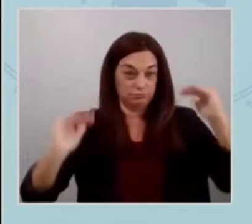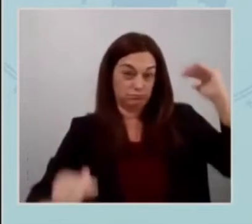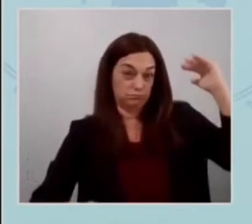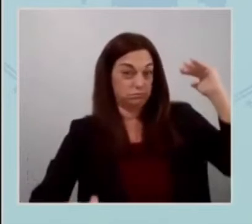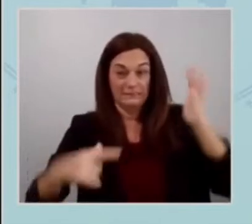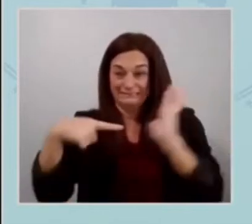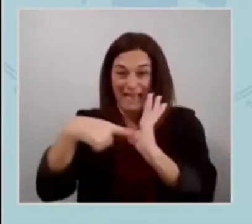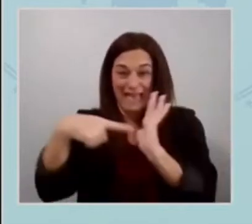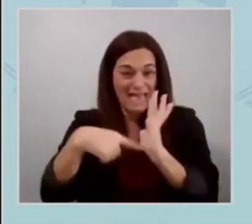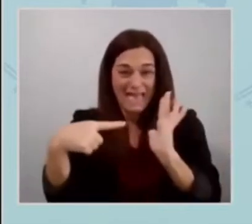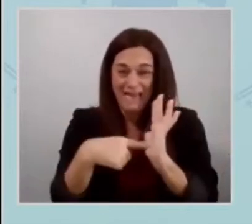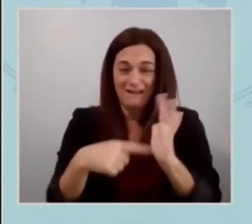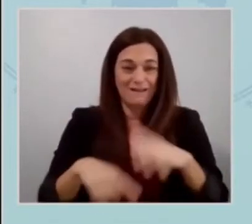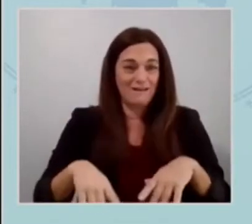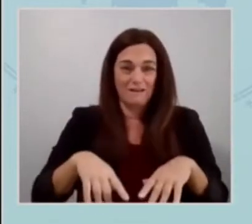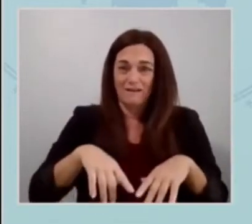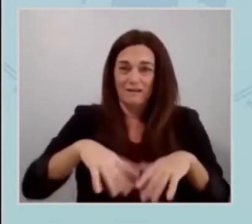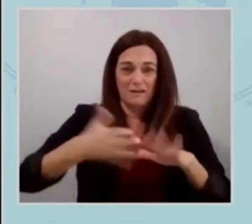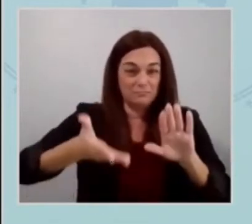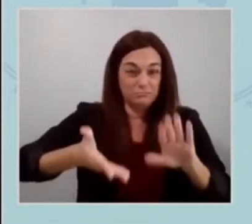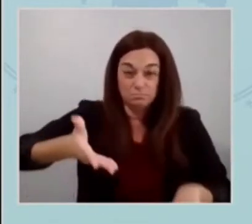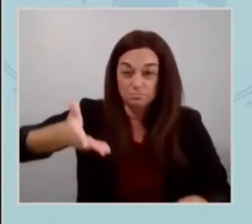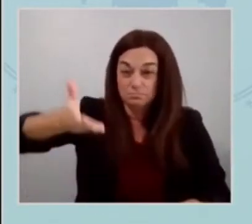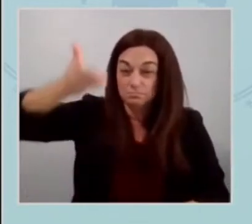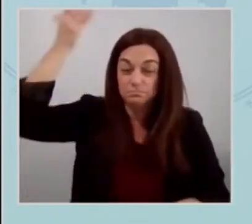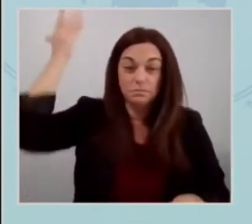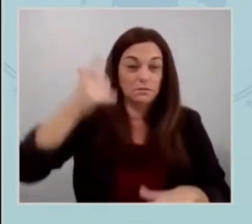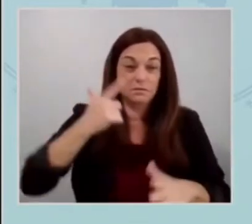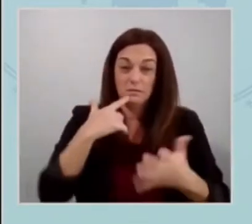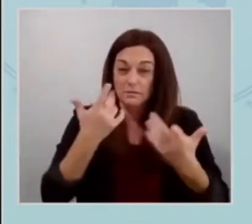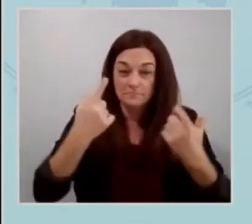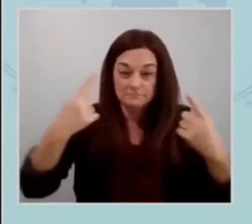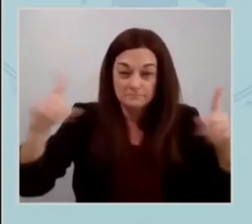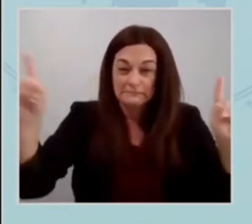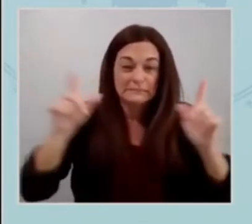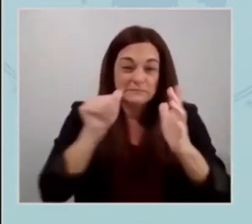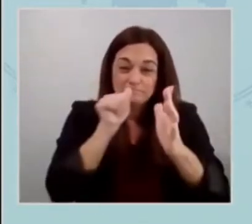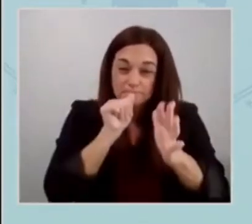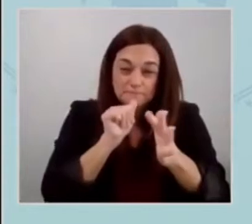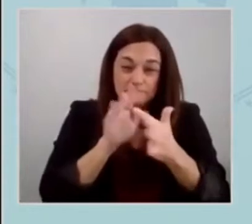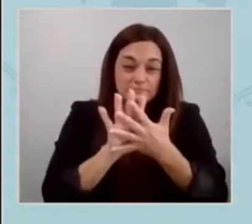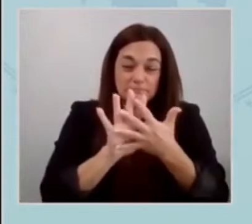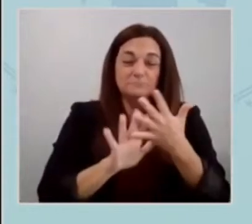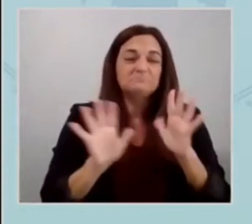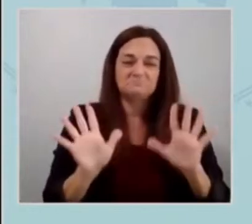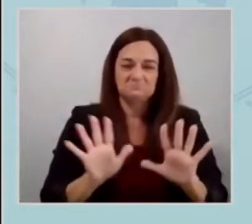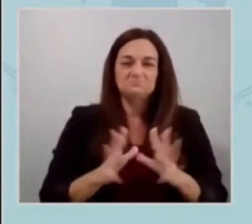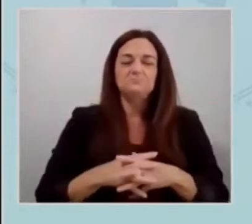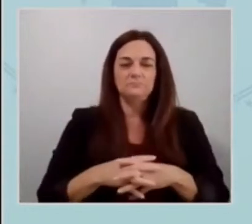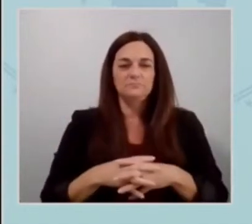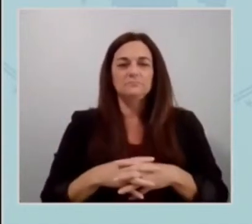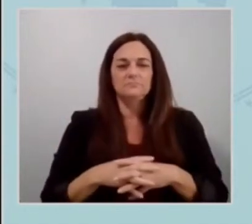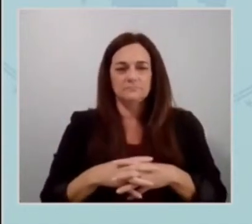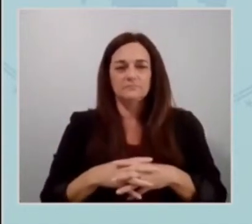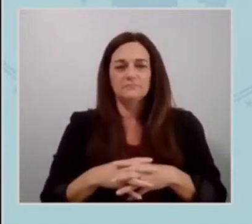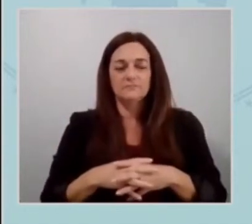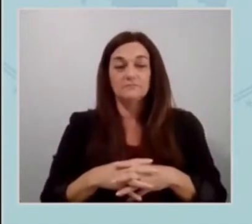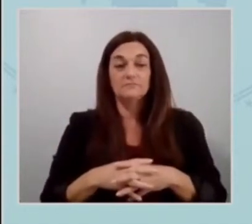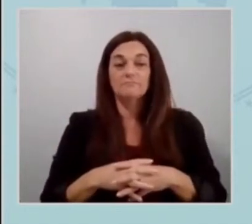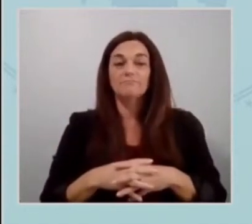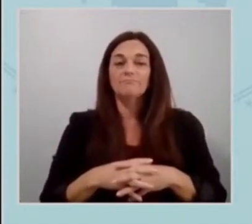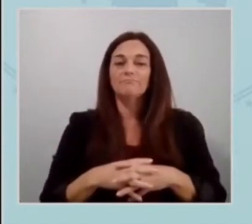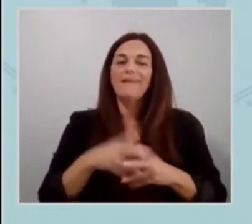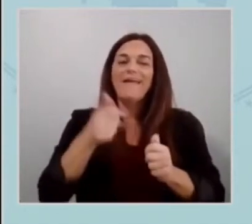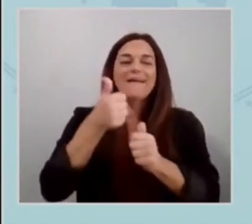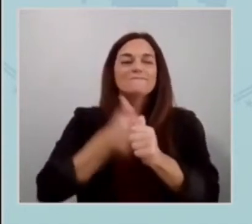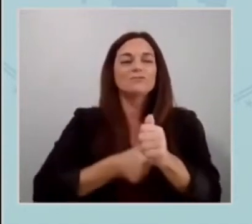do. So people aren't left with staggering amounts of debt, staggering amounts of as they go through. So